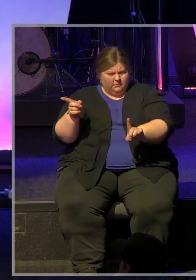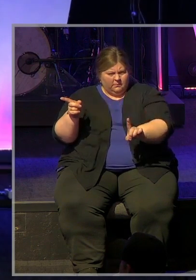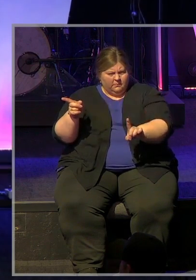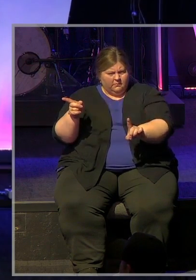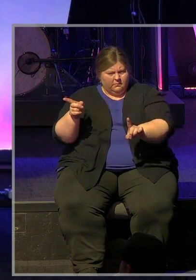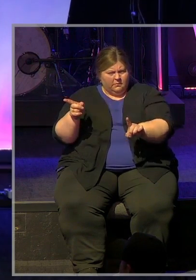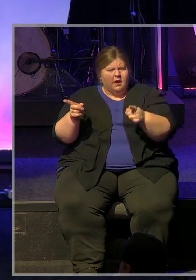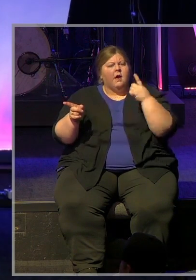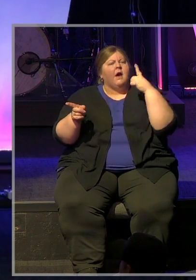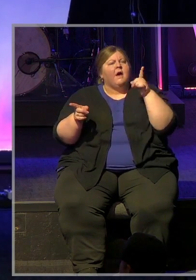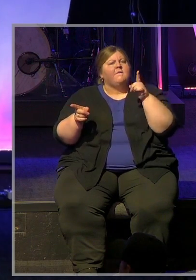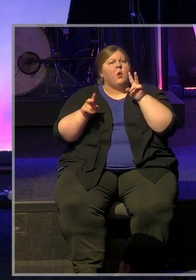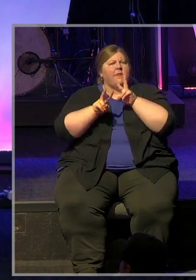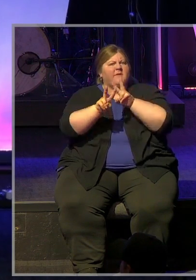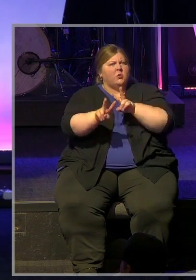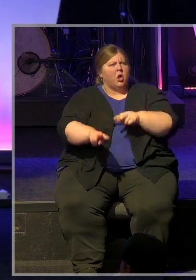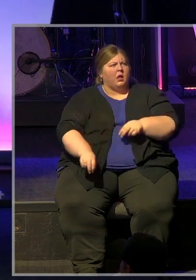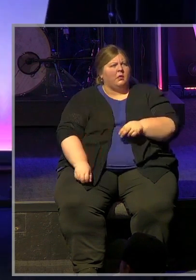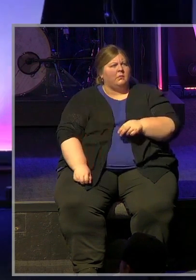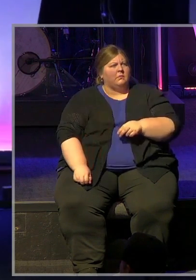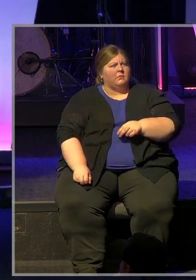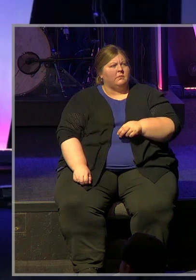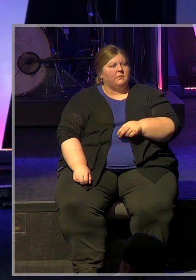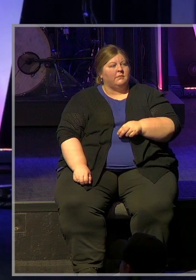off. Those are for the funeral."